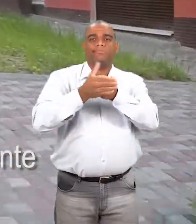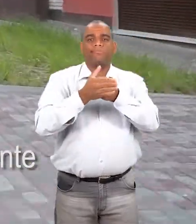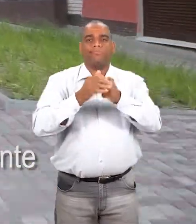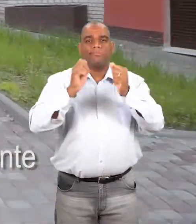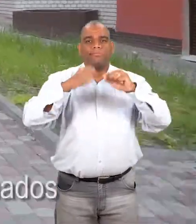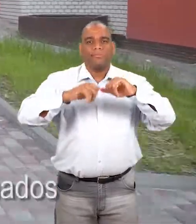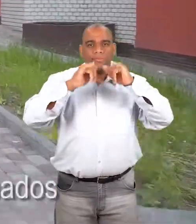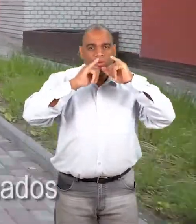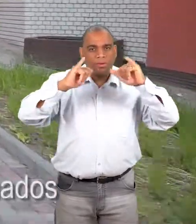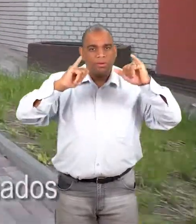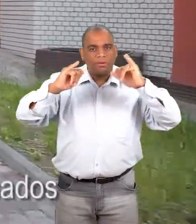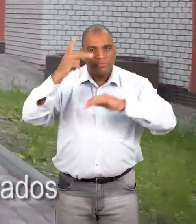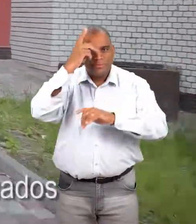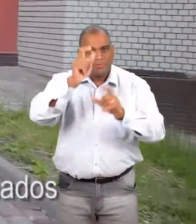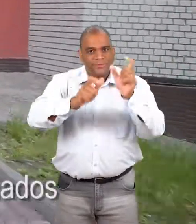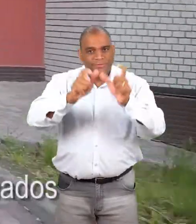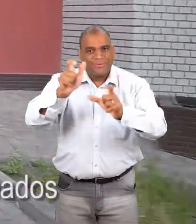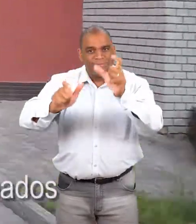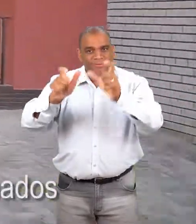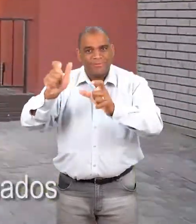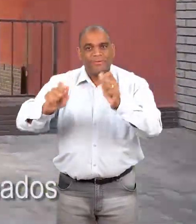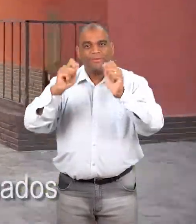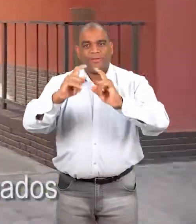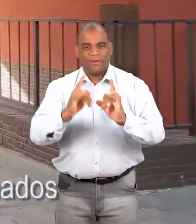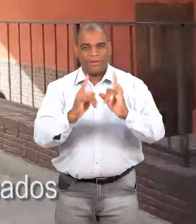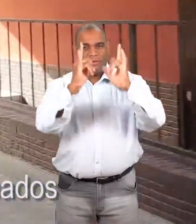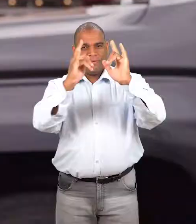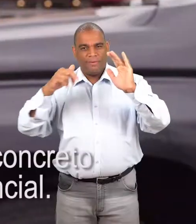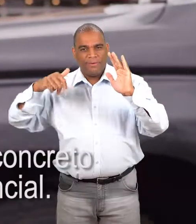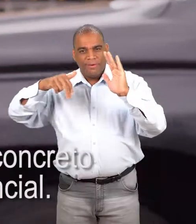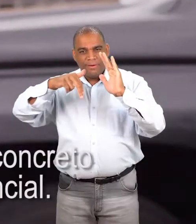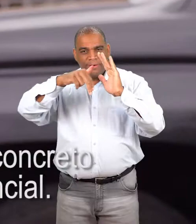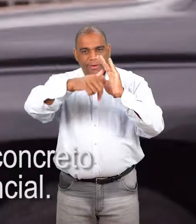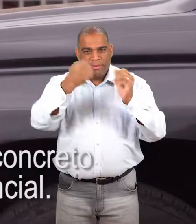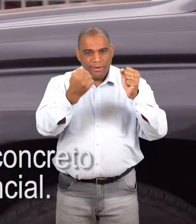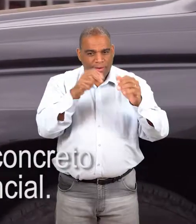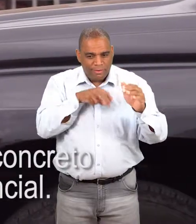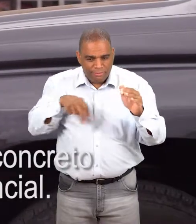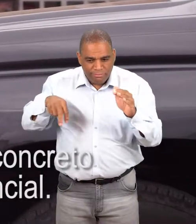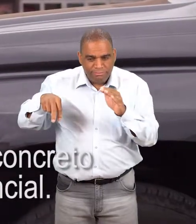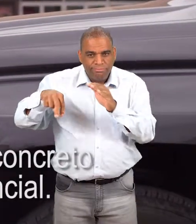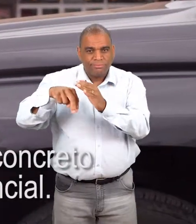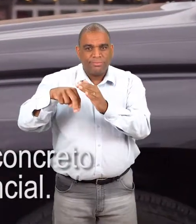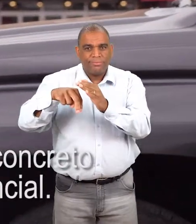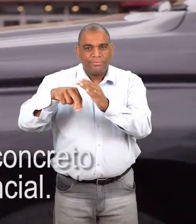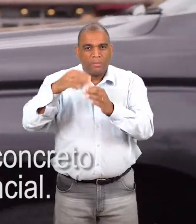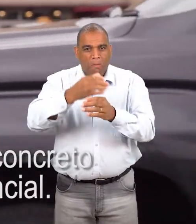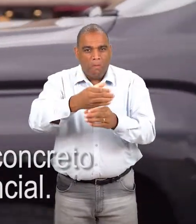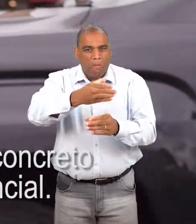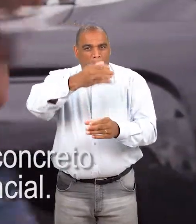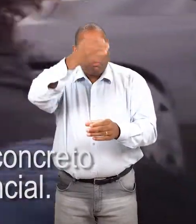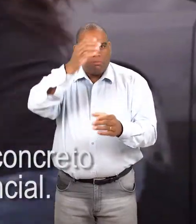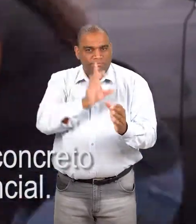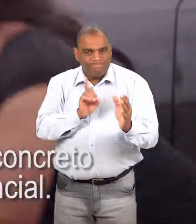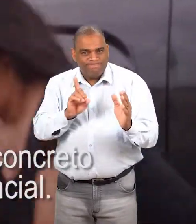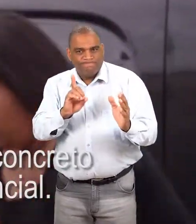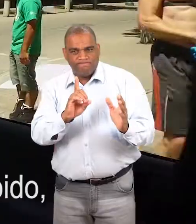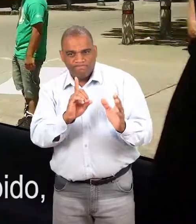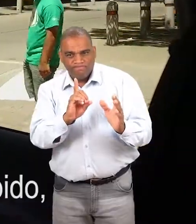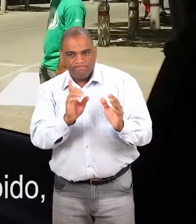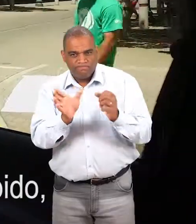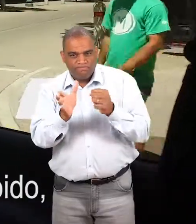if you can. Running into a building, getting behind parked vehicles or structures like a concrete or metal pillar are all potential